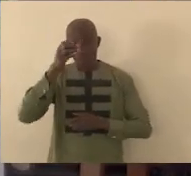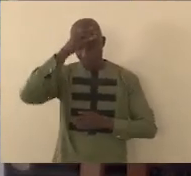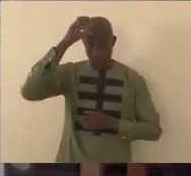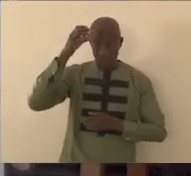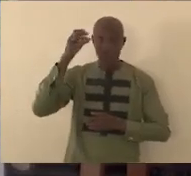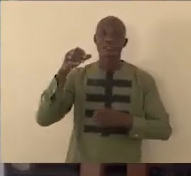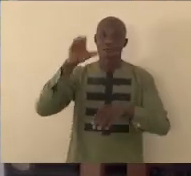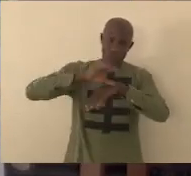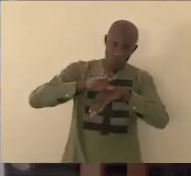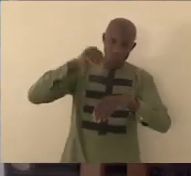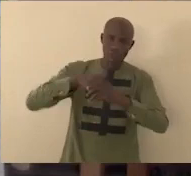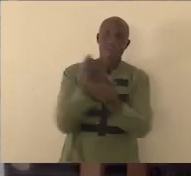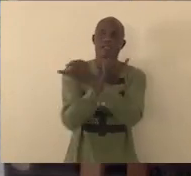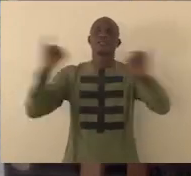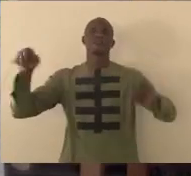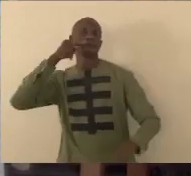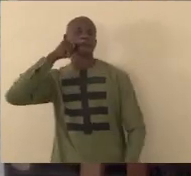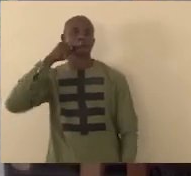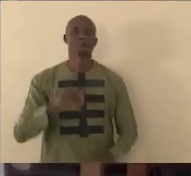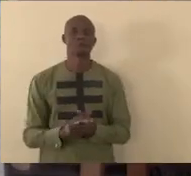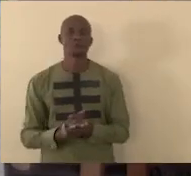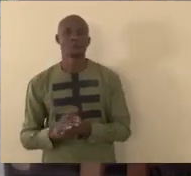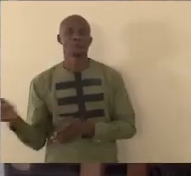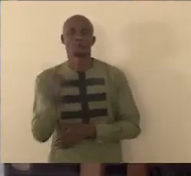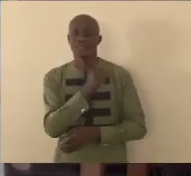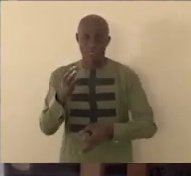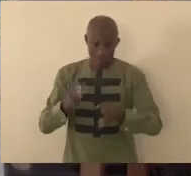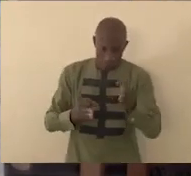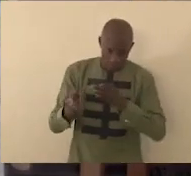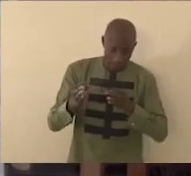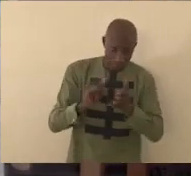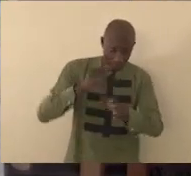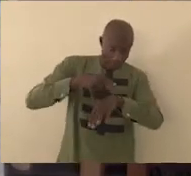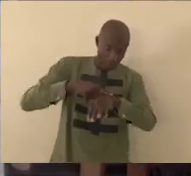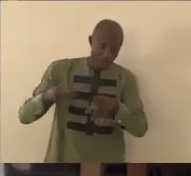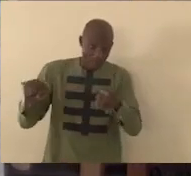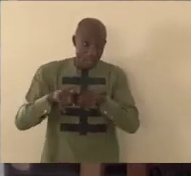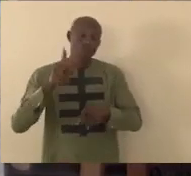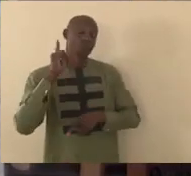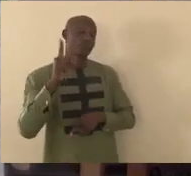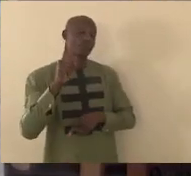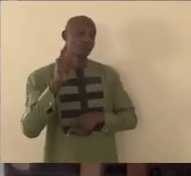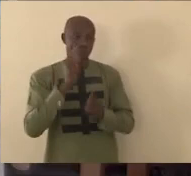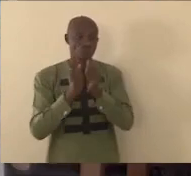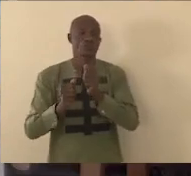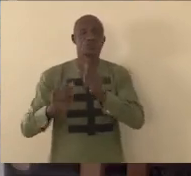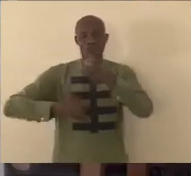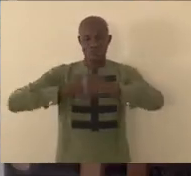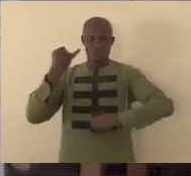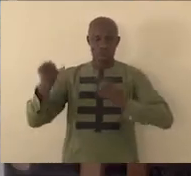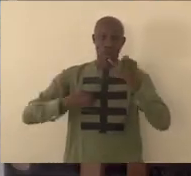Catholic Church in Independent Nigeria." They described the moment as one in which